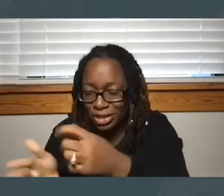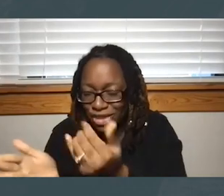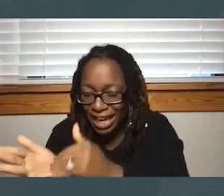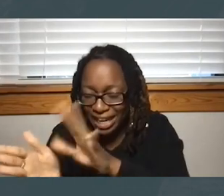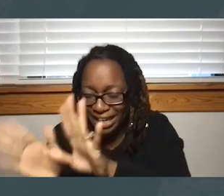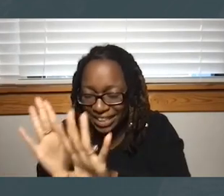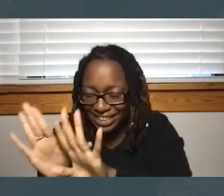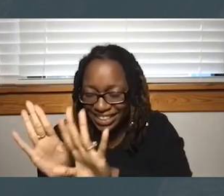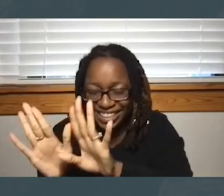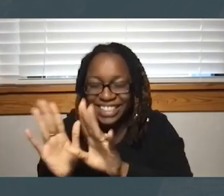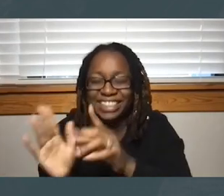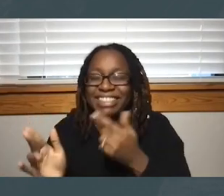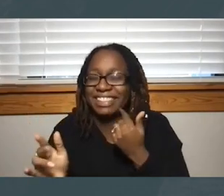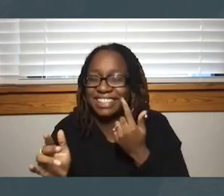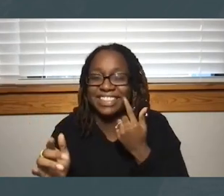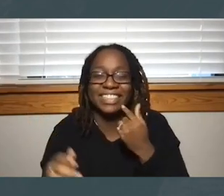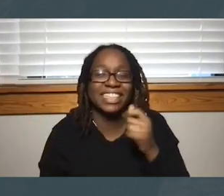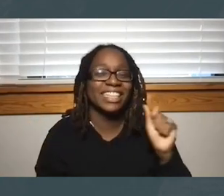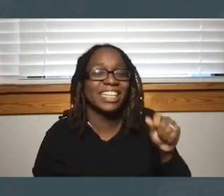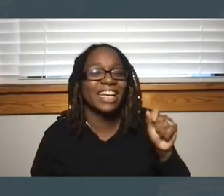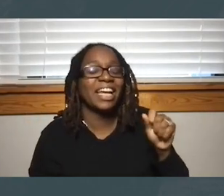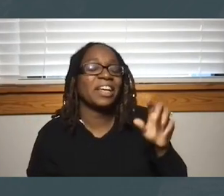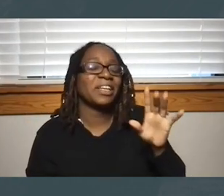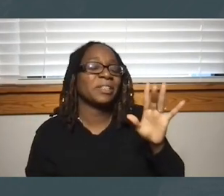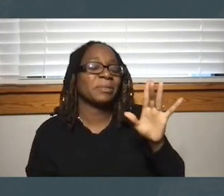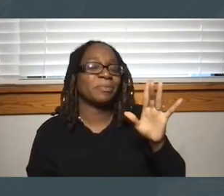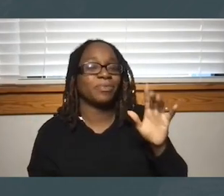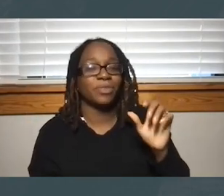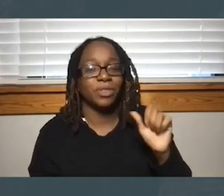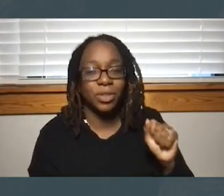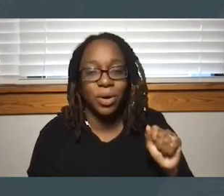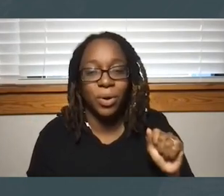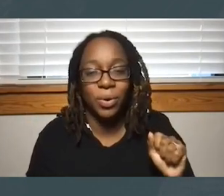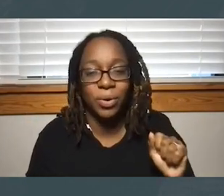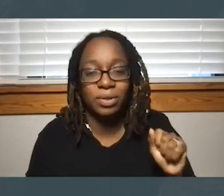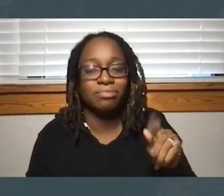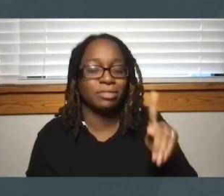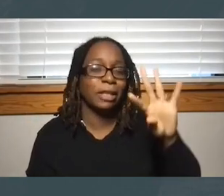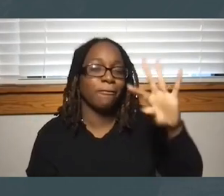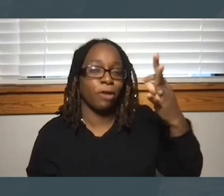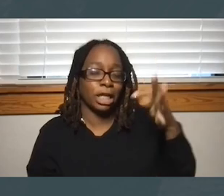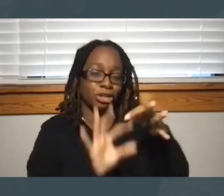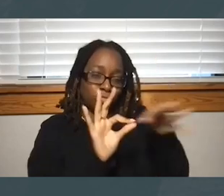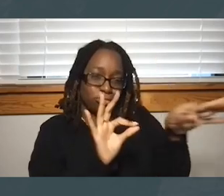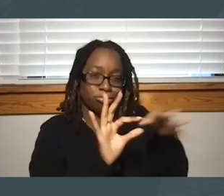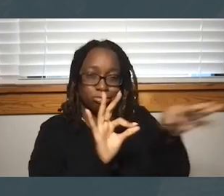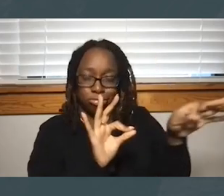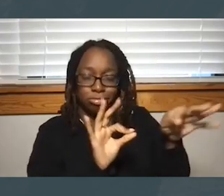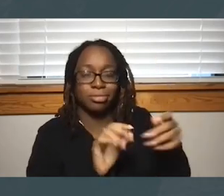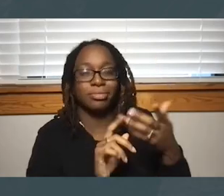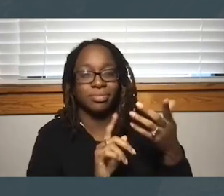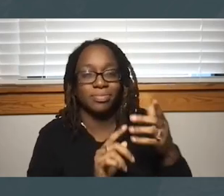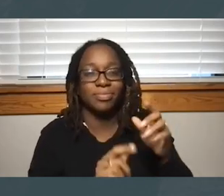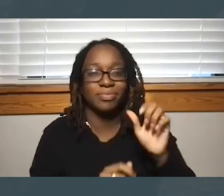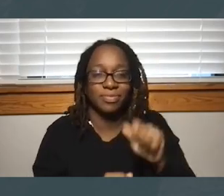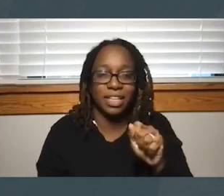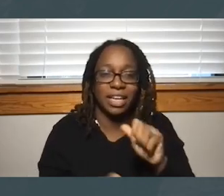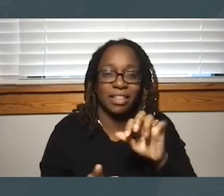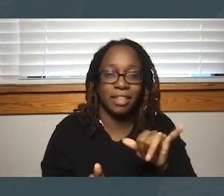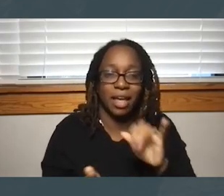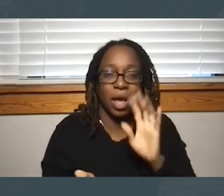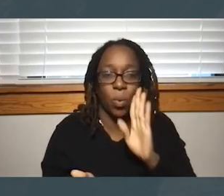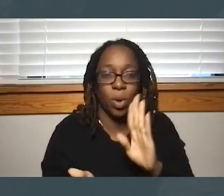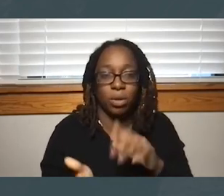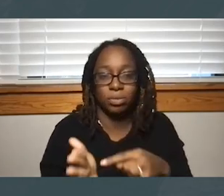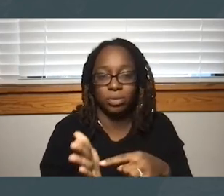big reveal. The breaking news. A perte de mer. Right. A perte de mer. And it's the stretching of the horizon, but